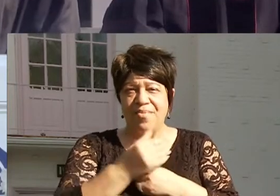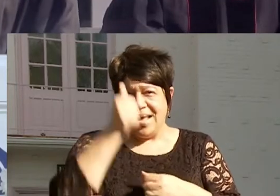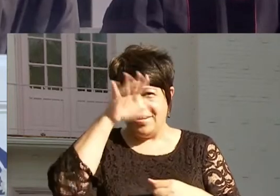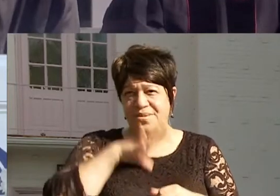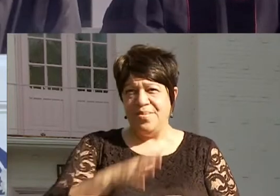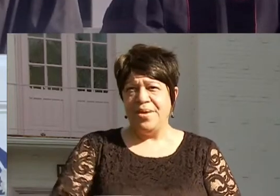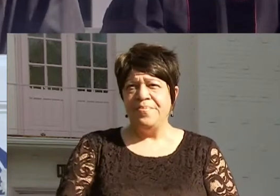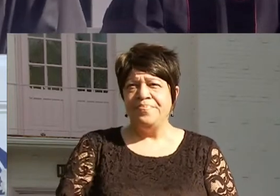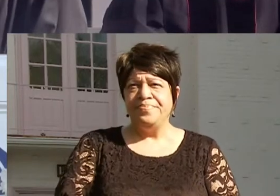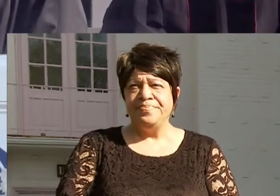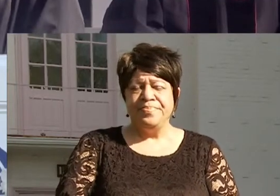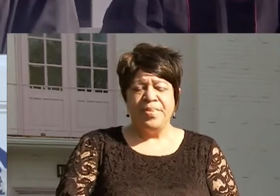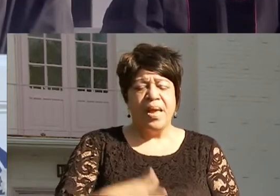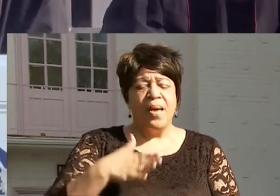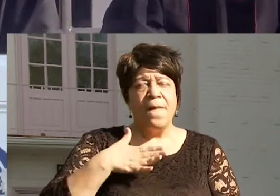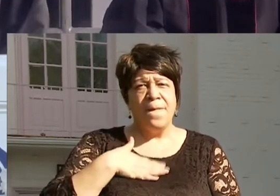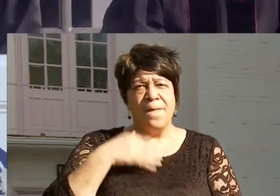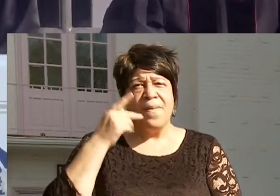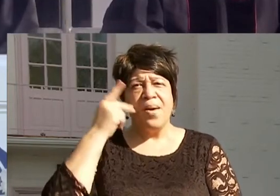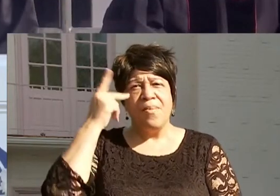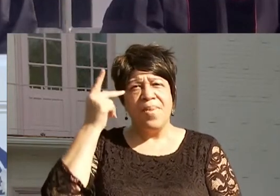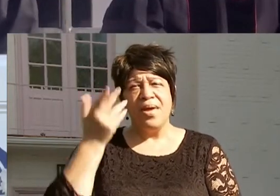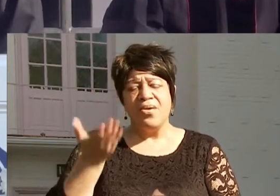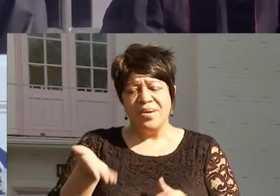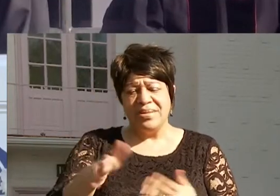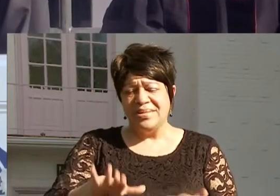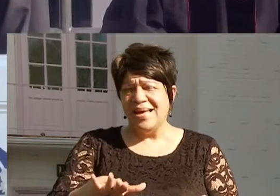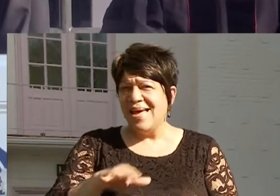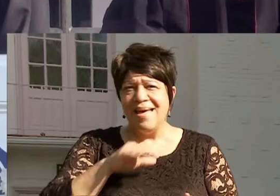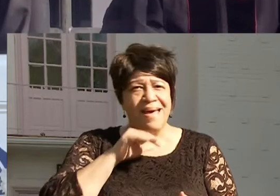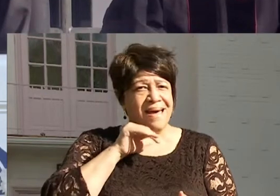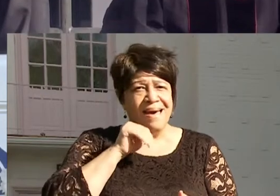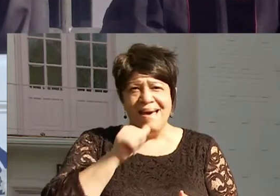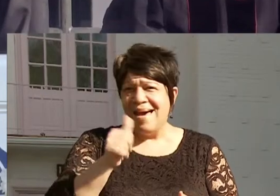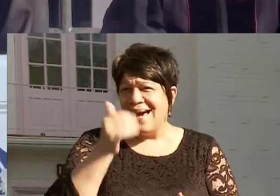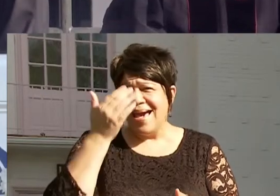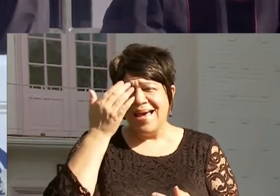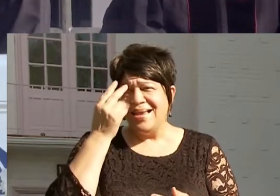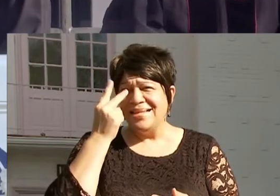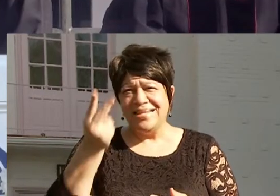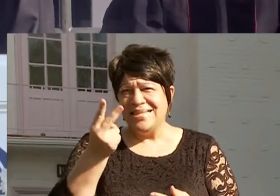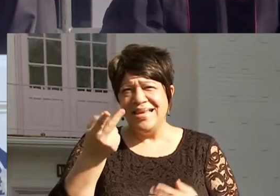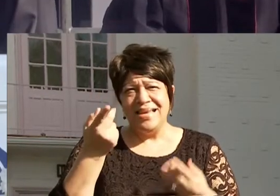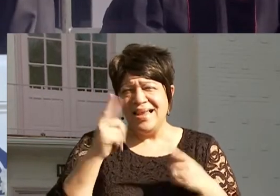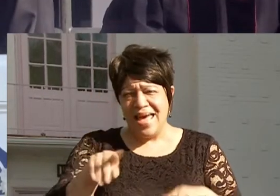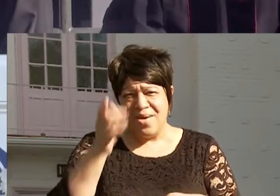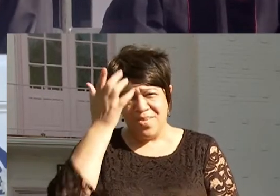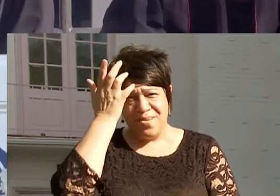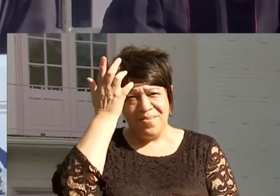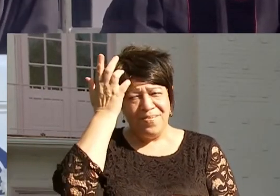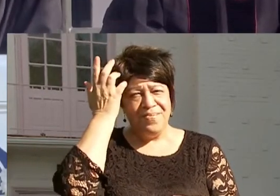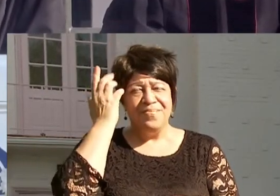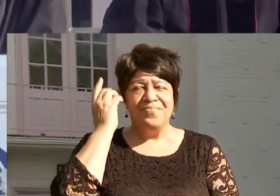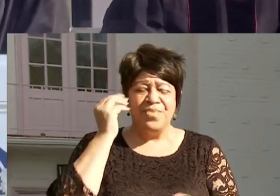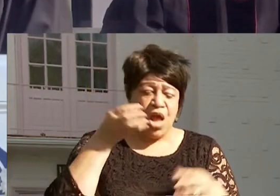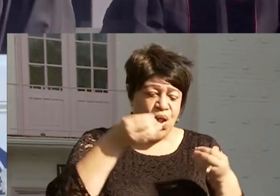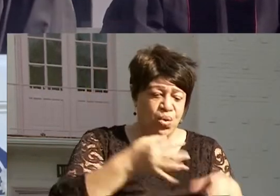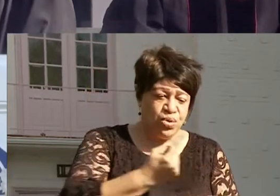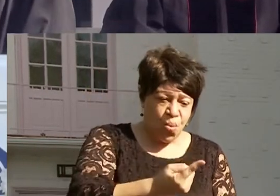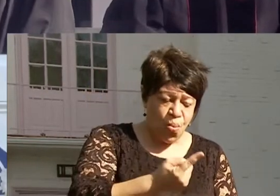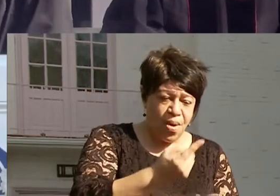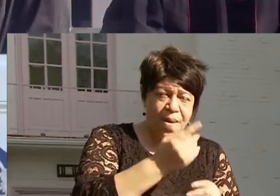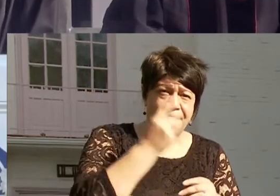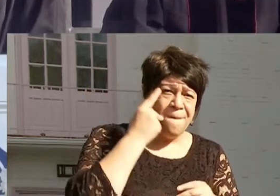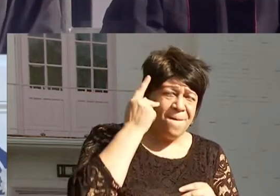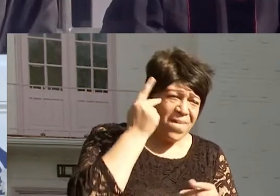I've lost two parents in the last decade. Didn't see it coming. Losing one parent is brutal enough. Losing two can easily